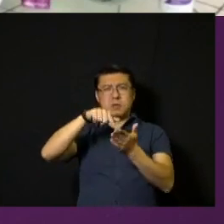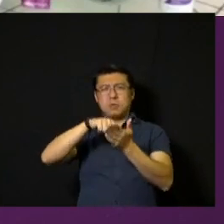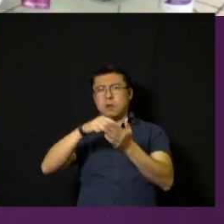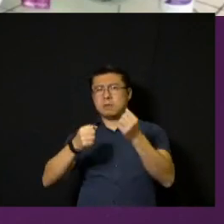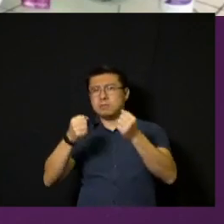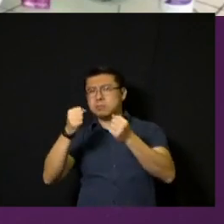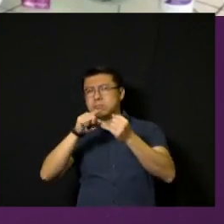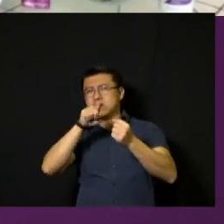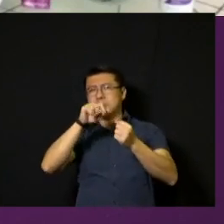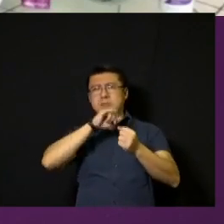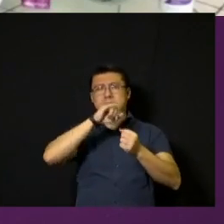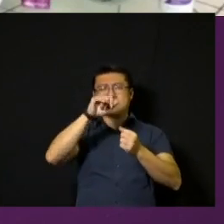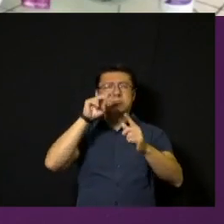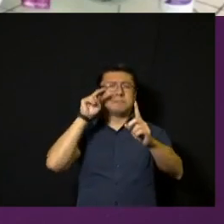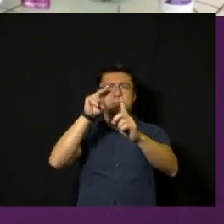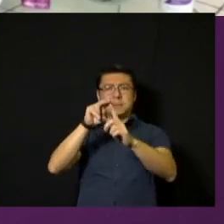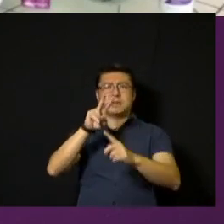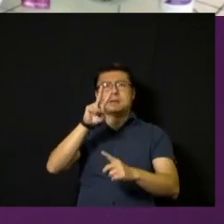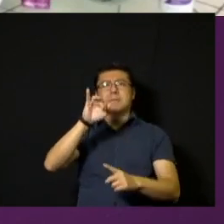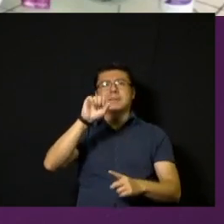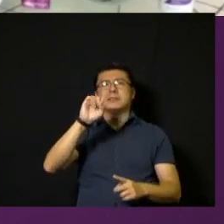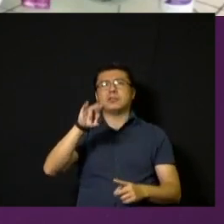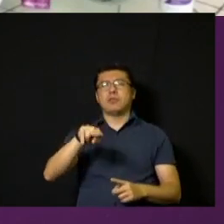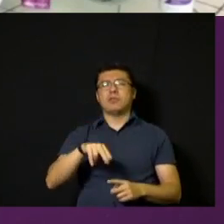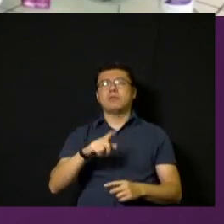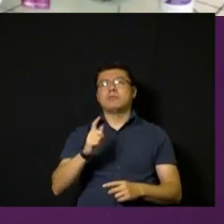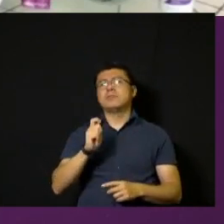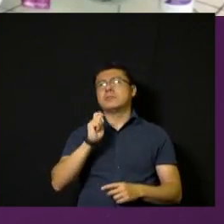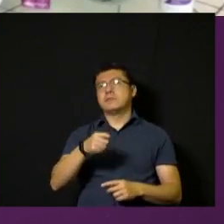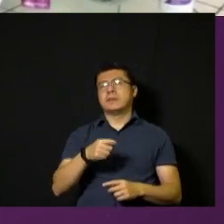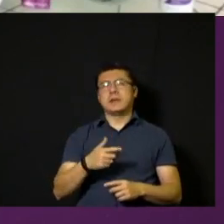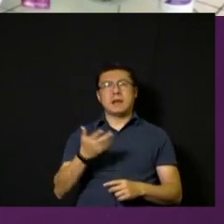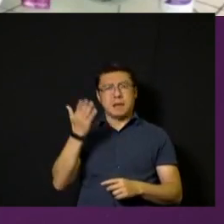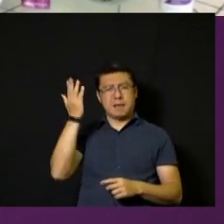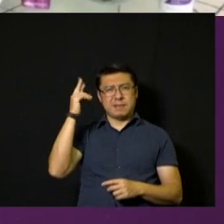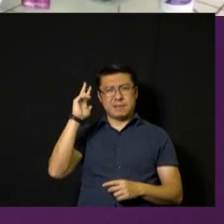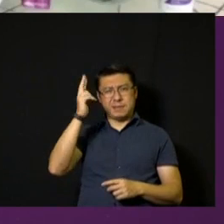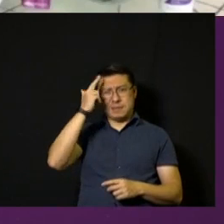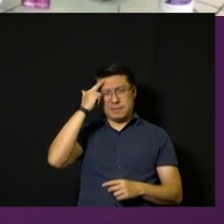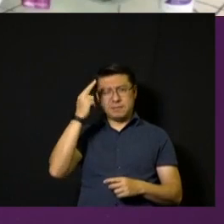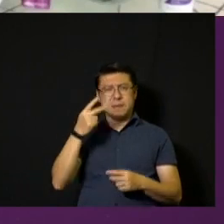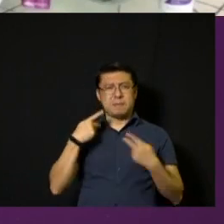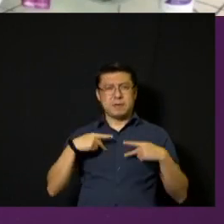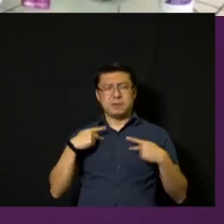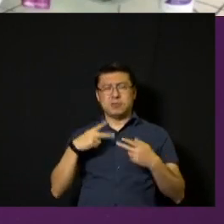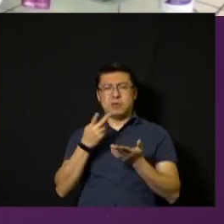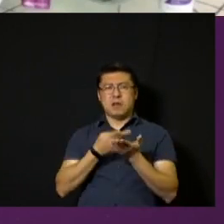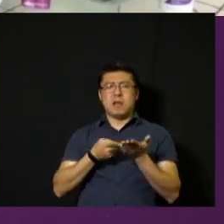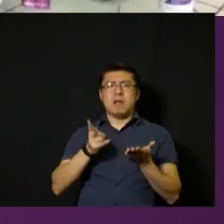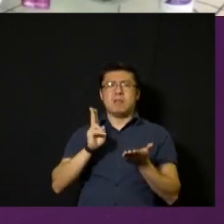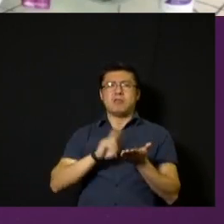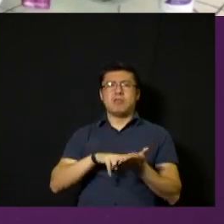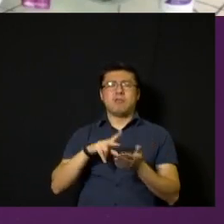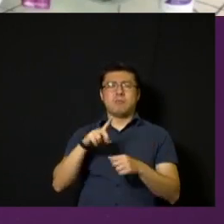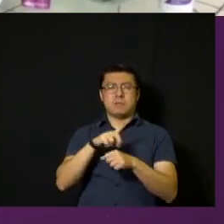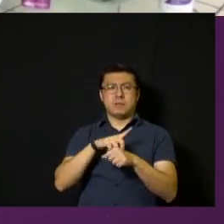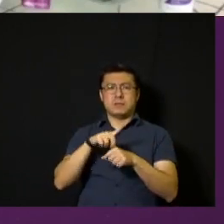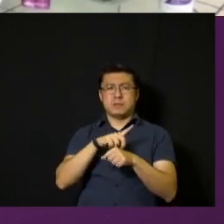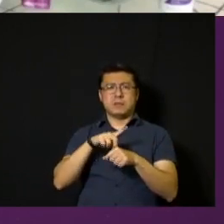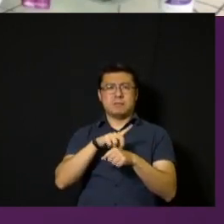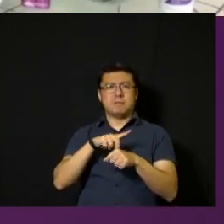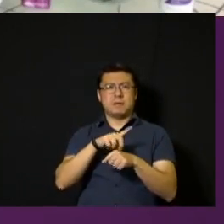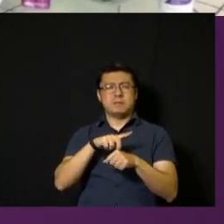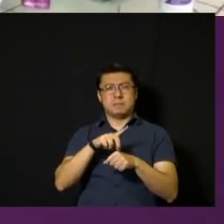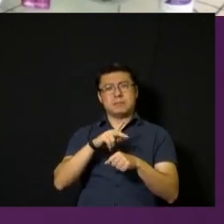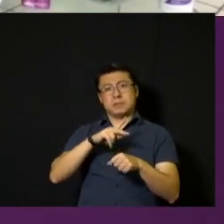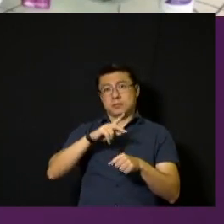Here in the block two in a panel where we heard double diamonds, and my vision is to have a